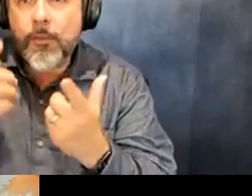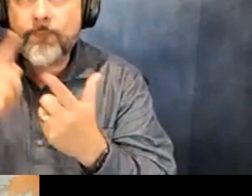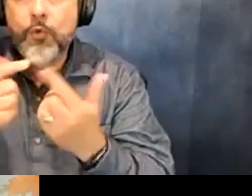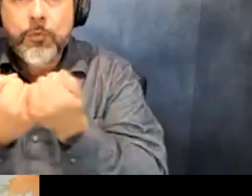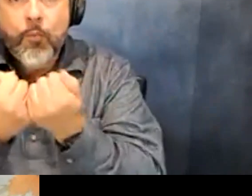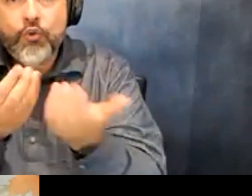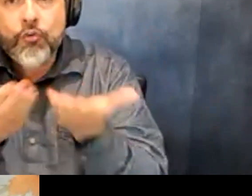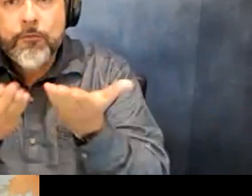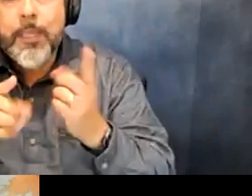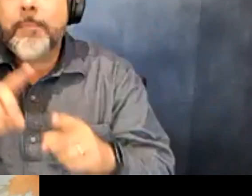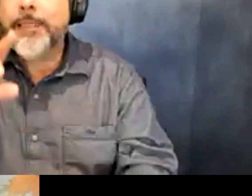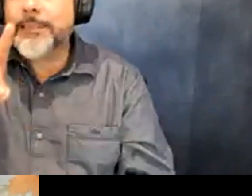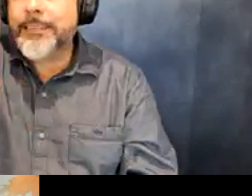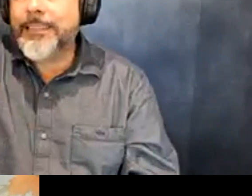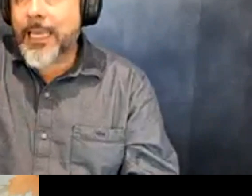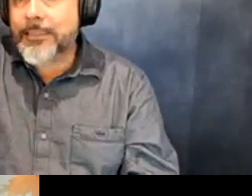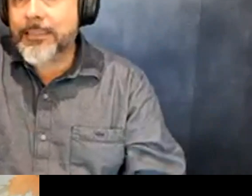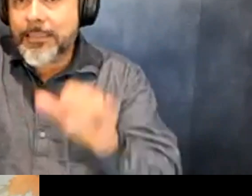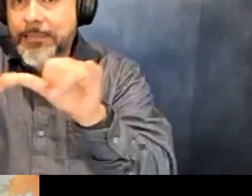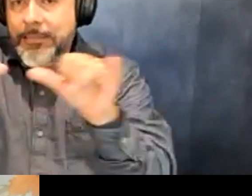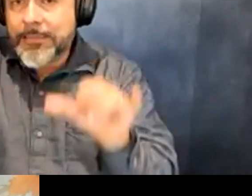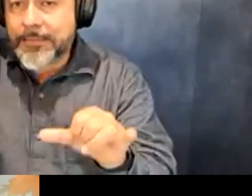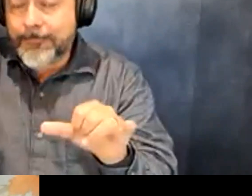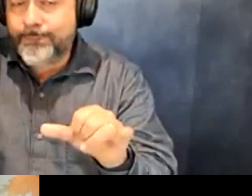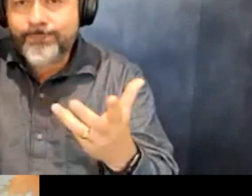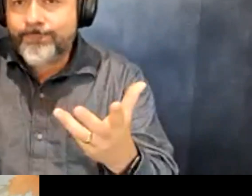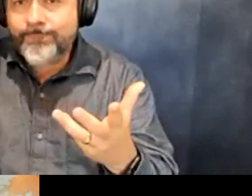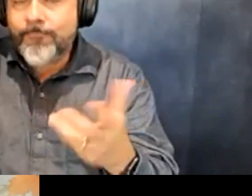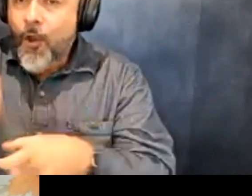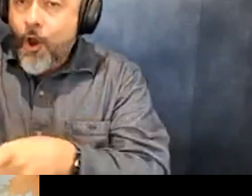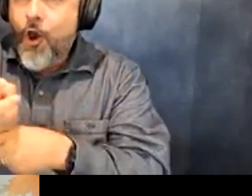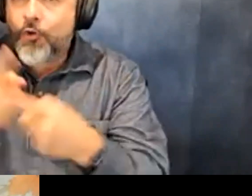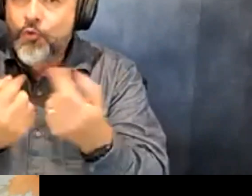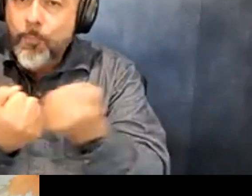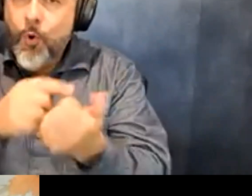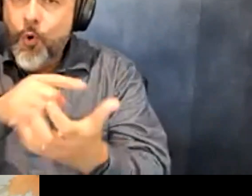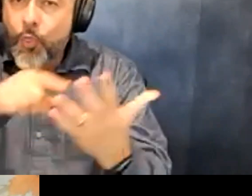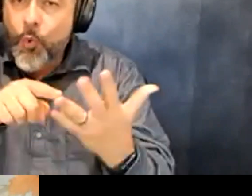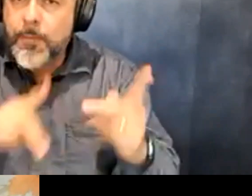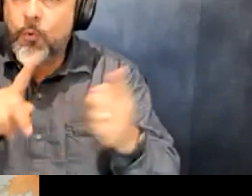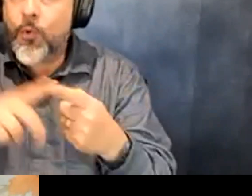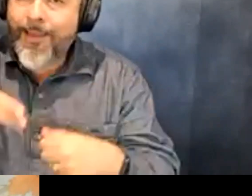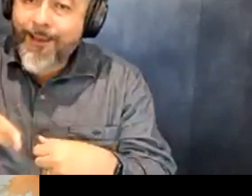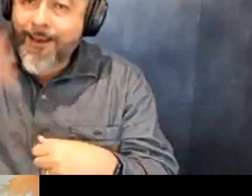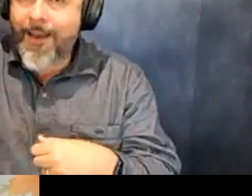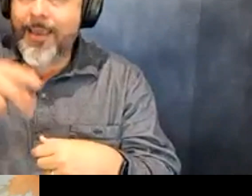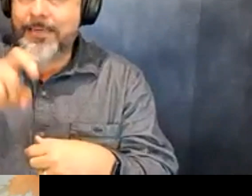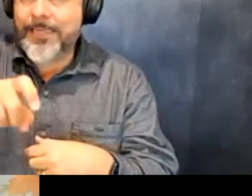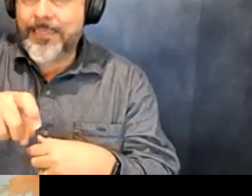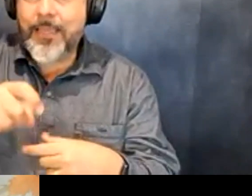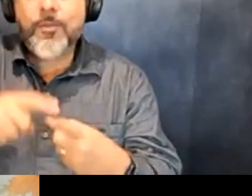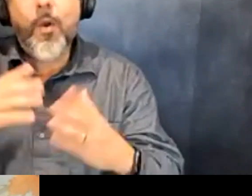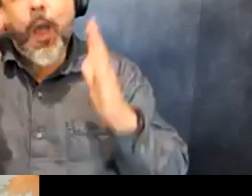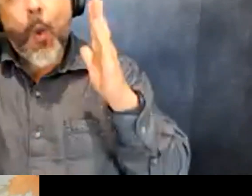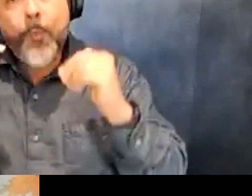However, the DDS system, it's really hard to support those people with high needs on that, and I'm hope to see